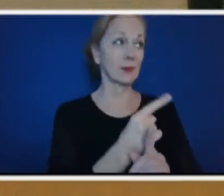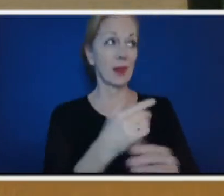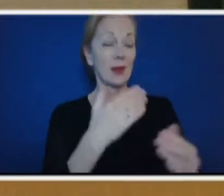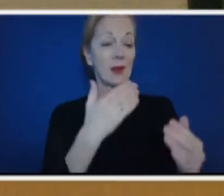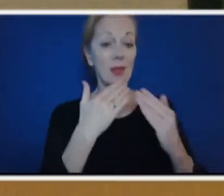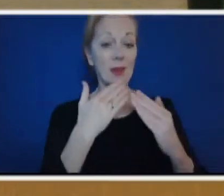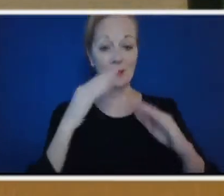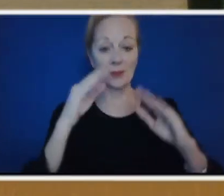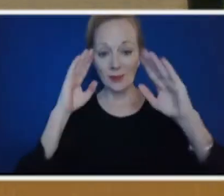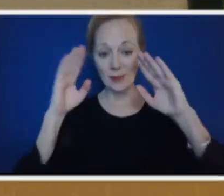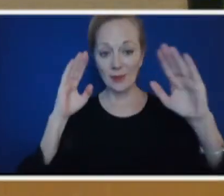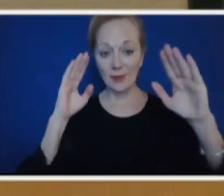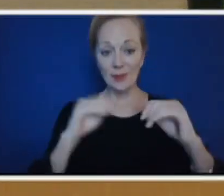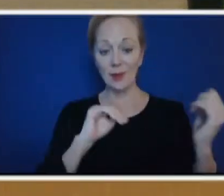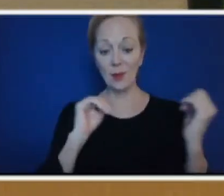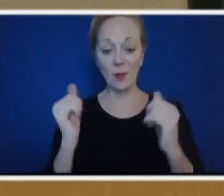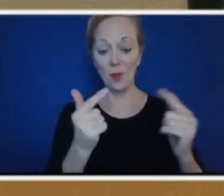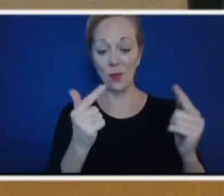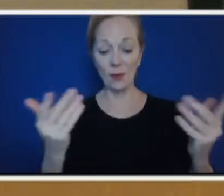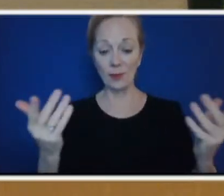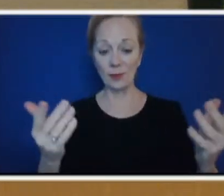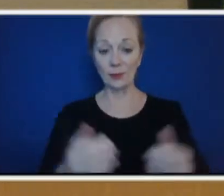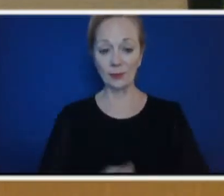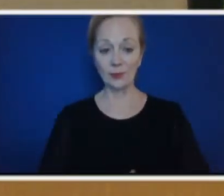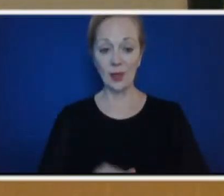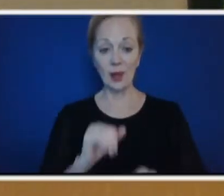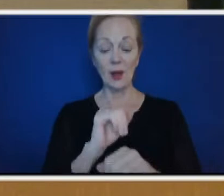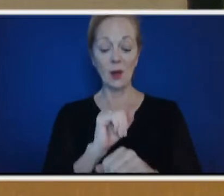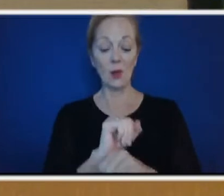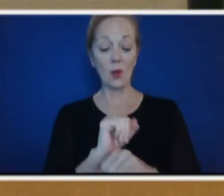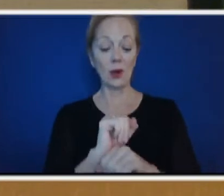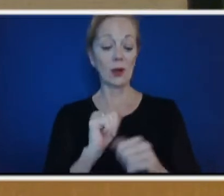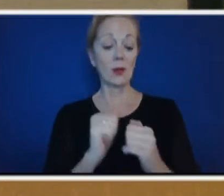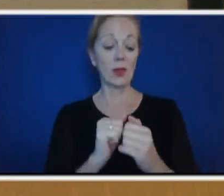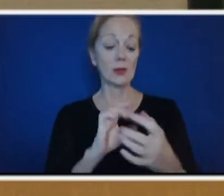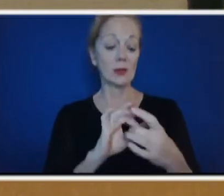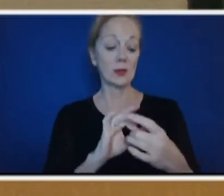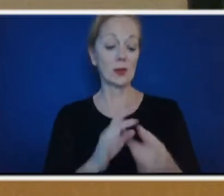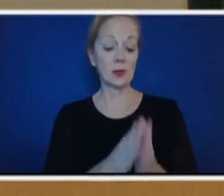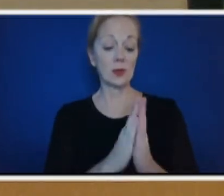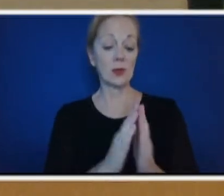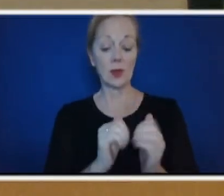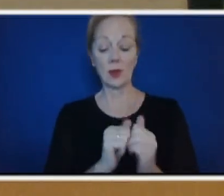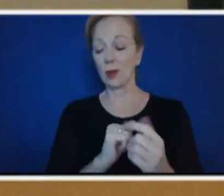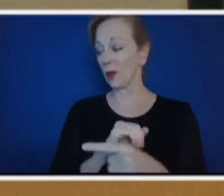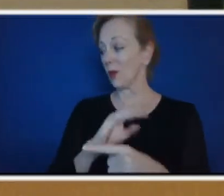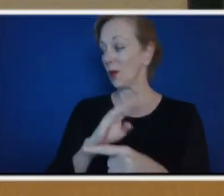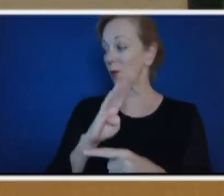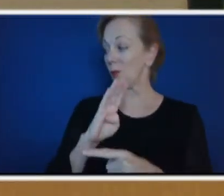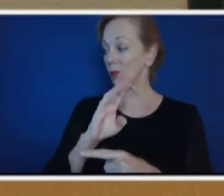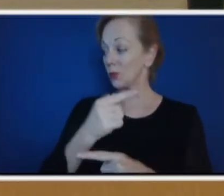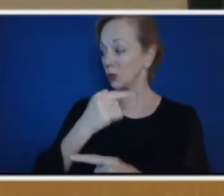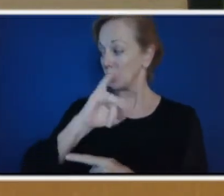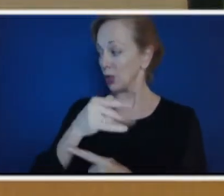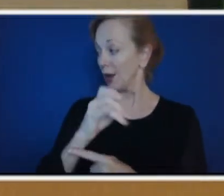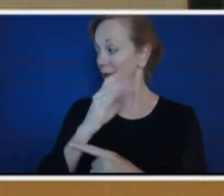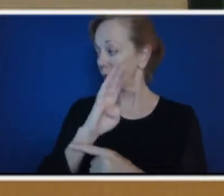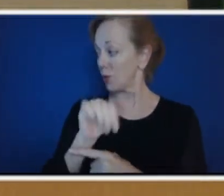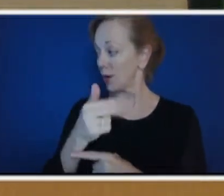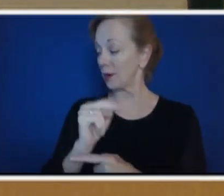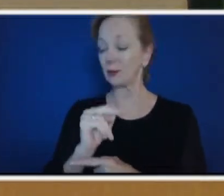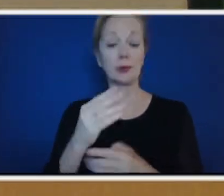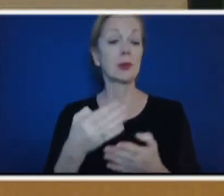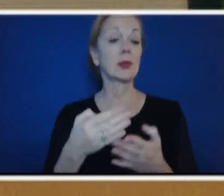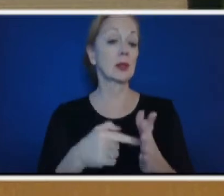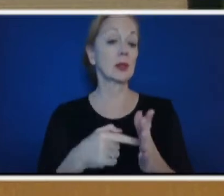of council, members of the zoning committee. Bridget Grant. I'm working on this petition with my colleague, Jeff Brown. We're pleased to be representing David Haggart and Childress Klein on